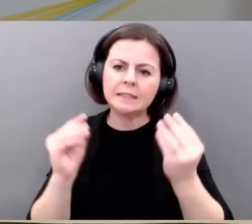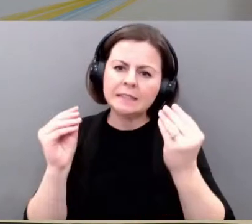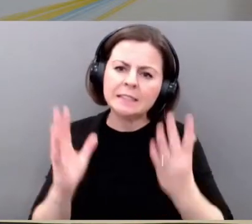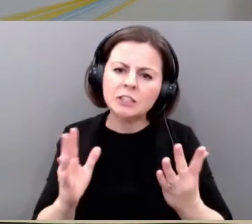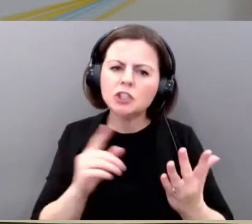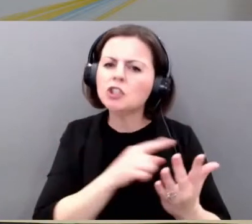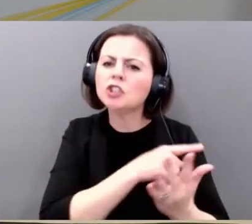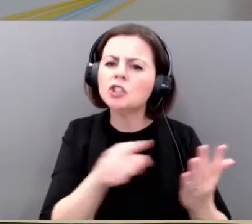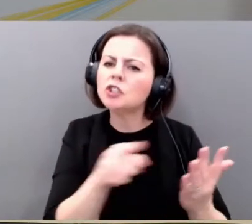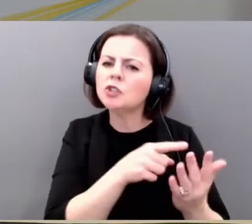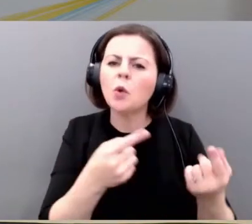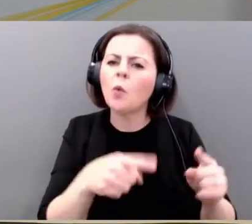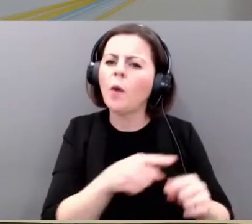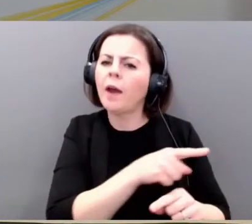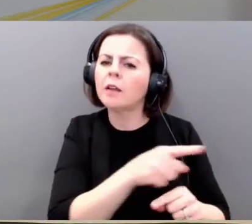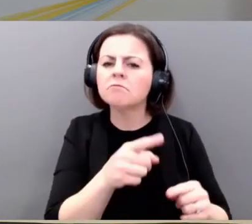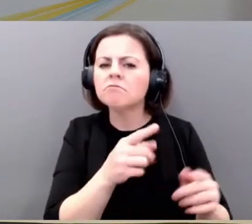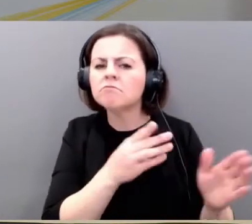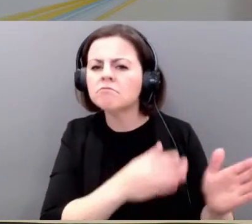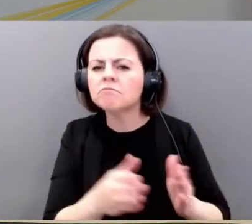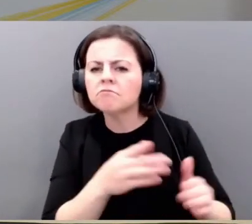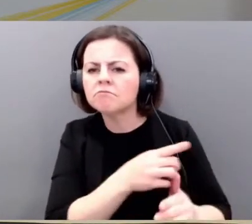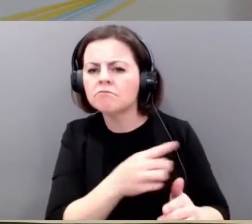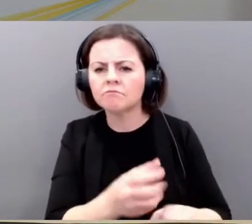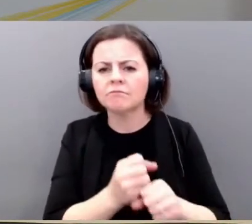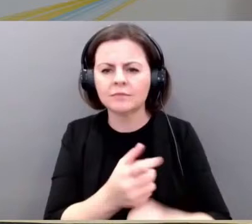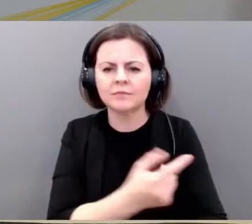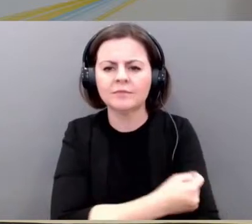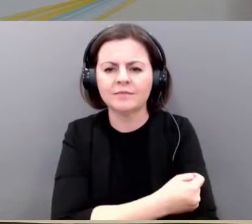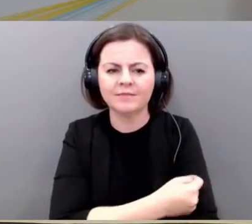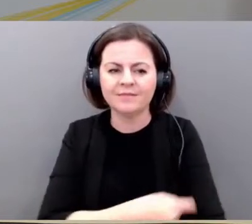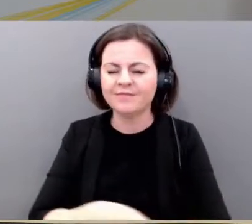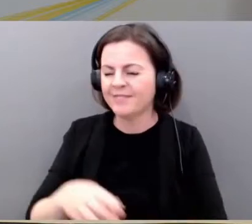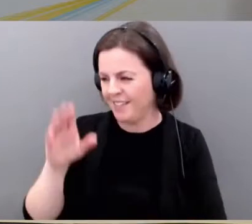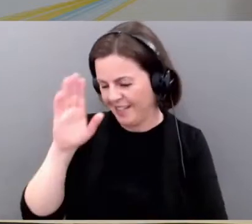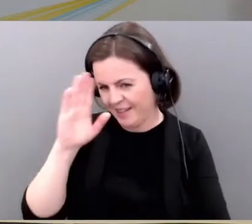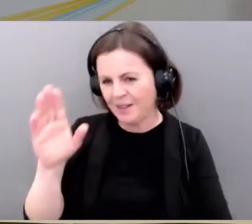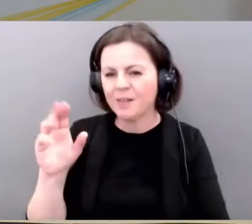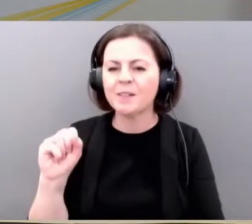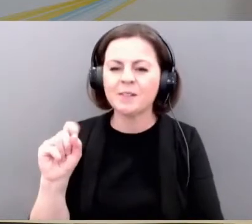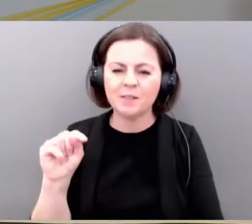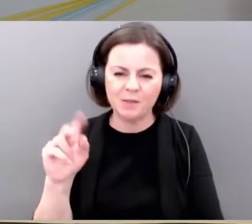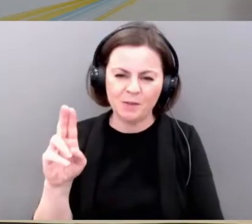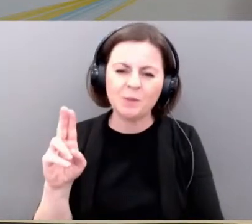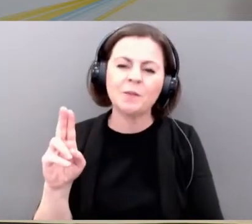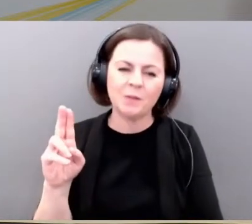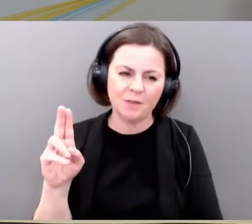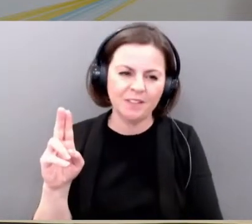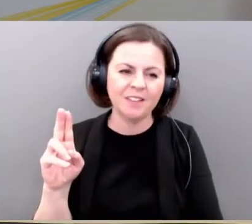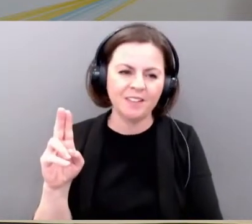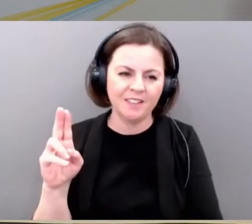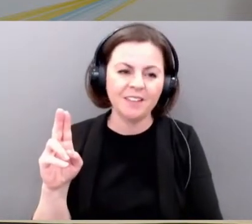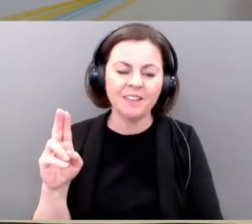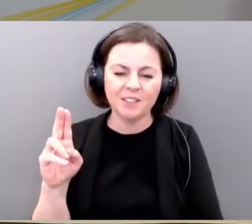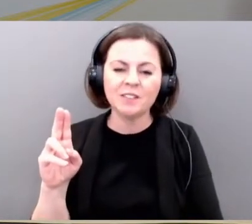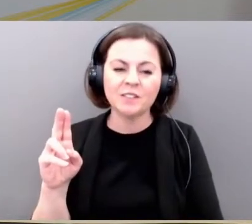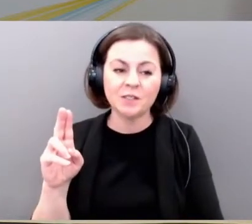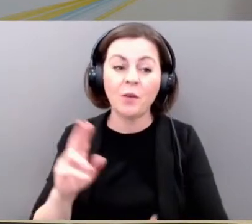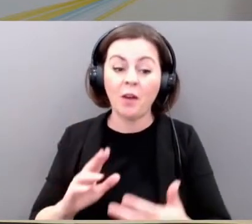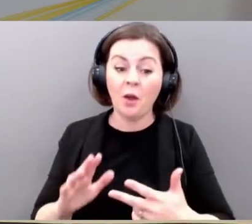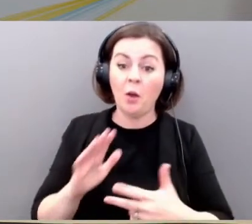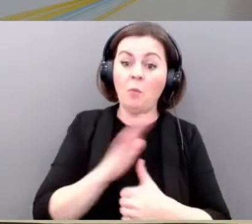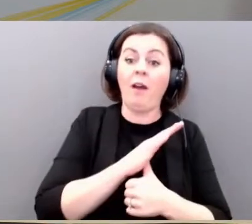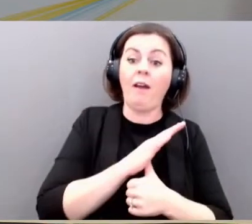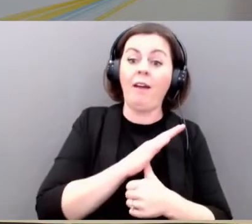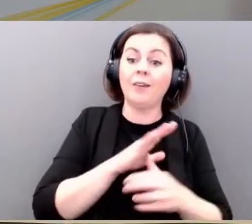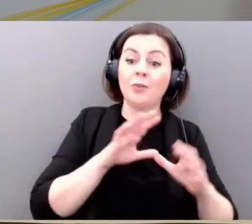play? Hi, Stu. So, as you point out, the sort of second wave of priority groups,